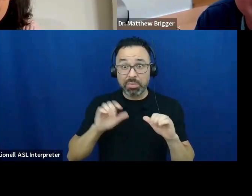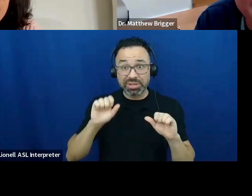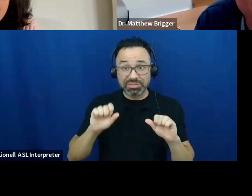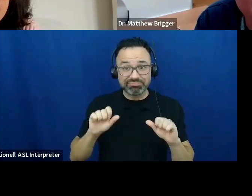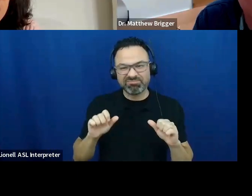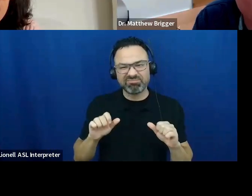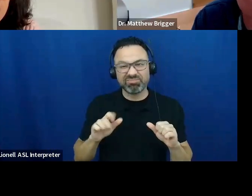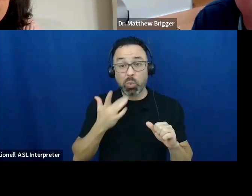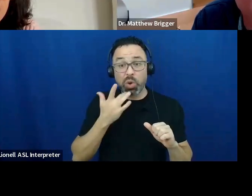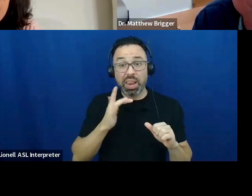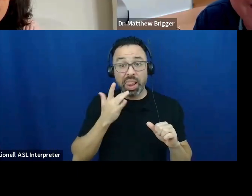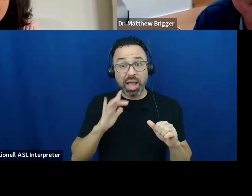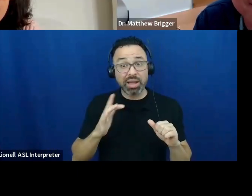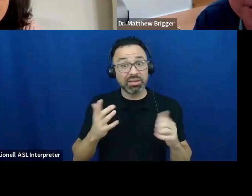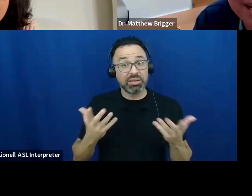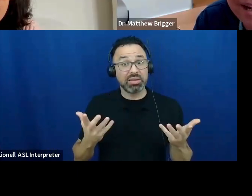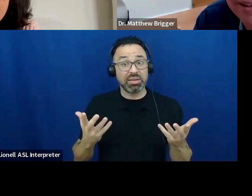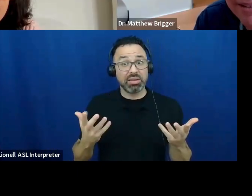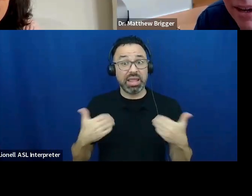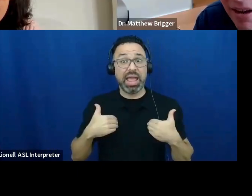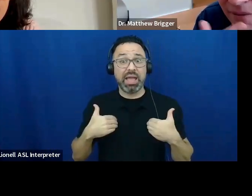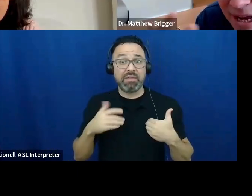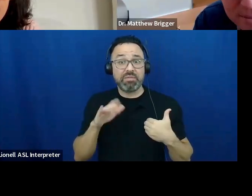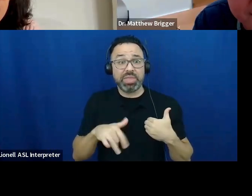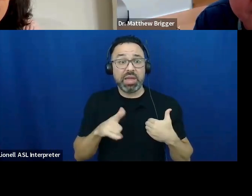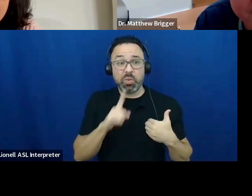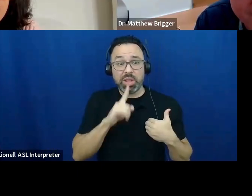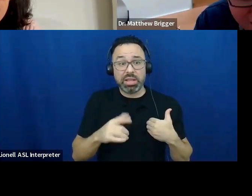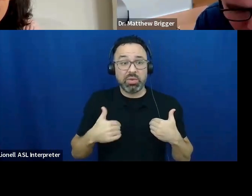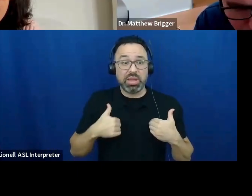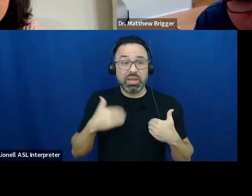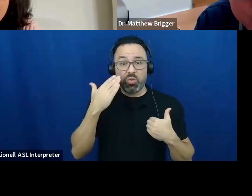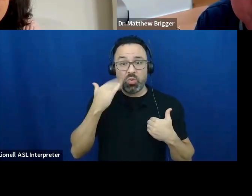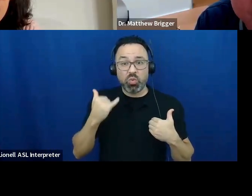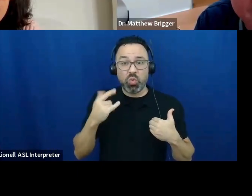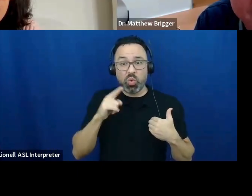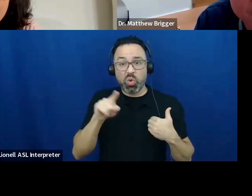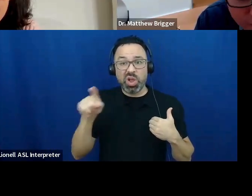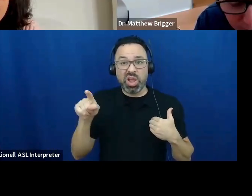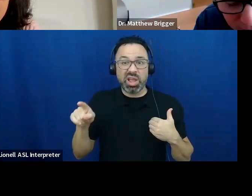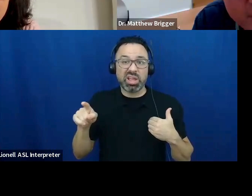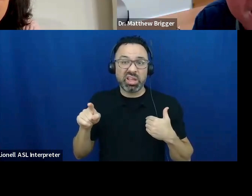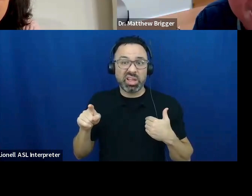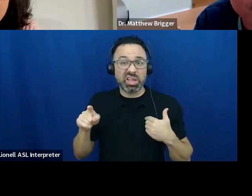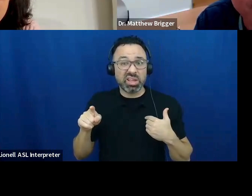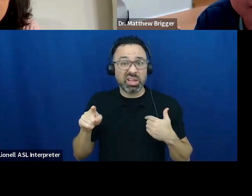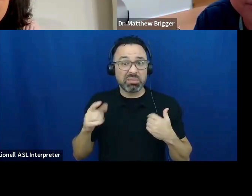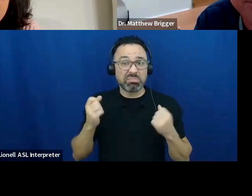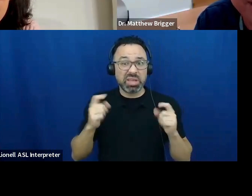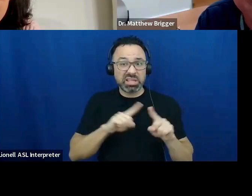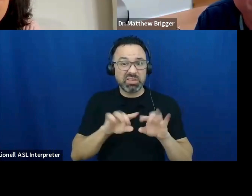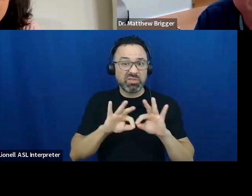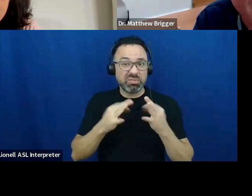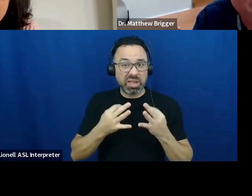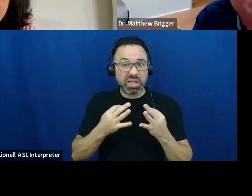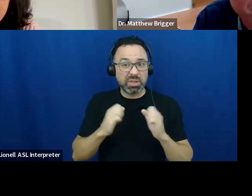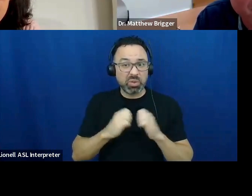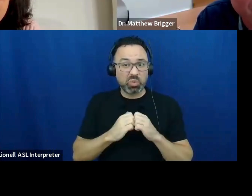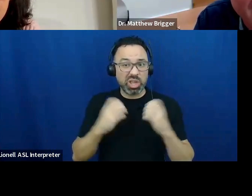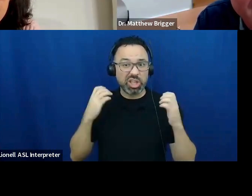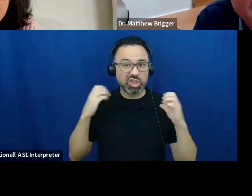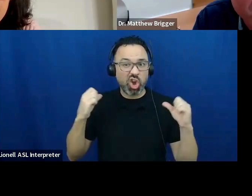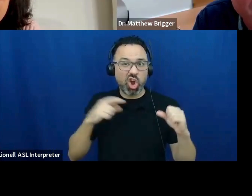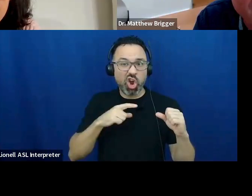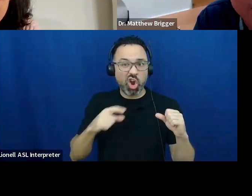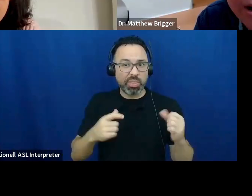we're very lucky to have that, and really we have that because families of children with charge syndrome have really supported us and really helped us